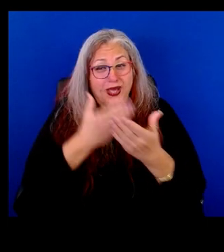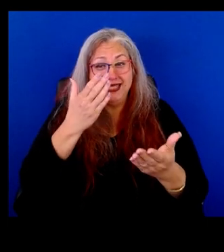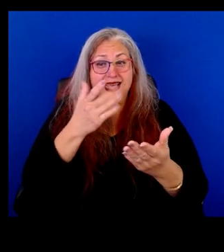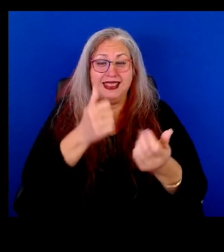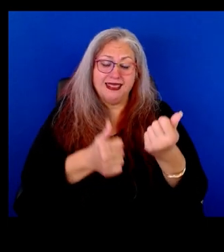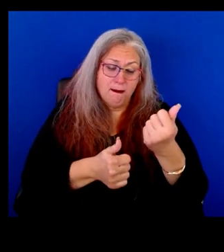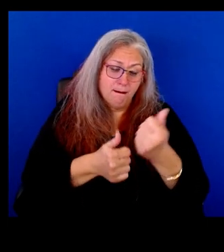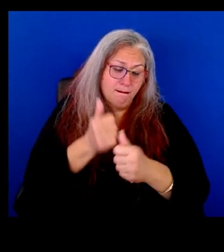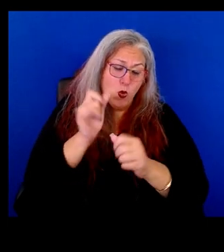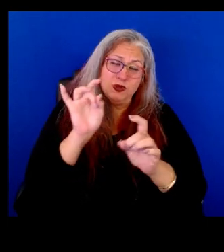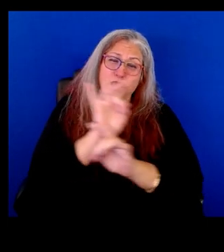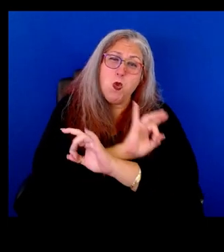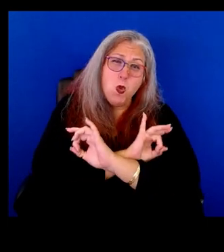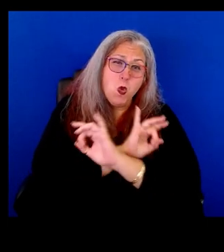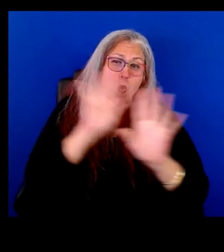the most